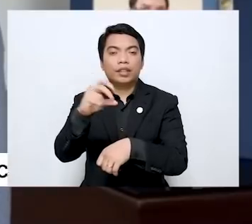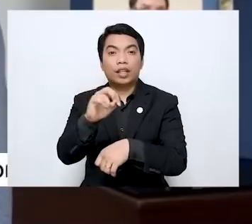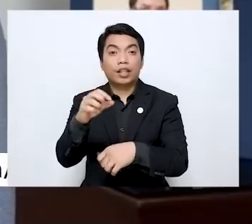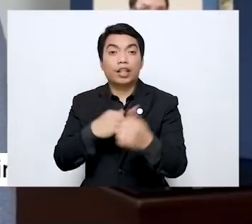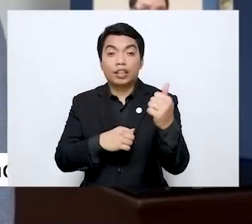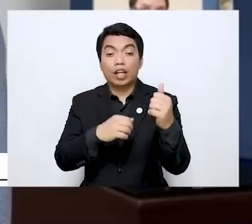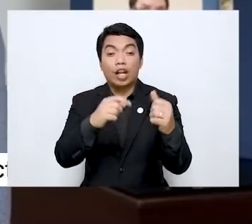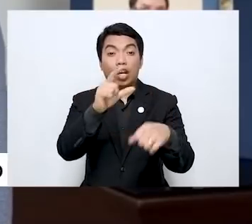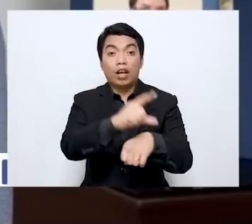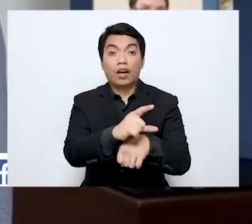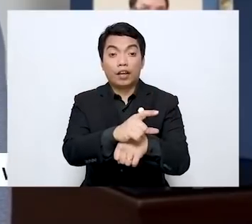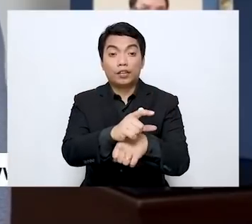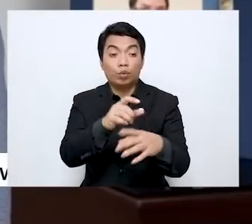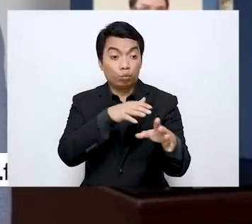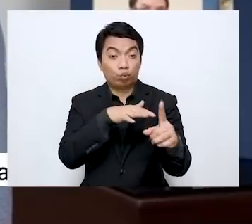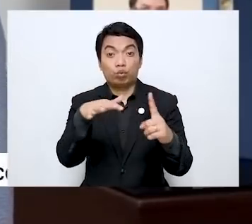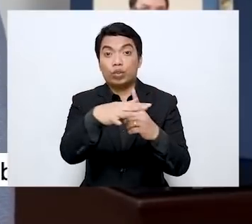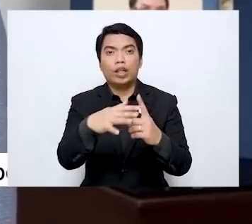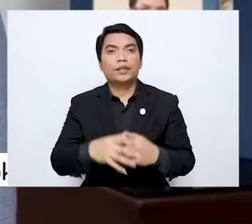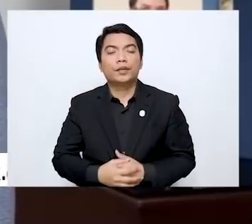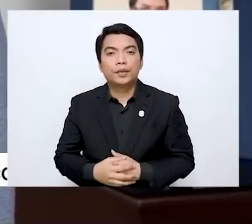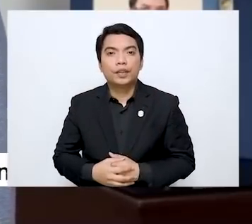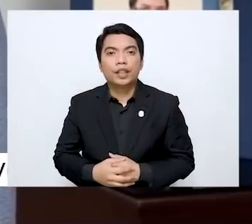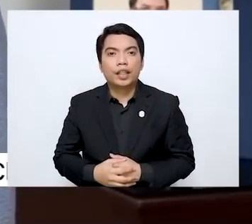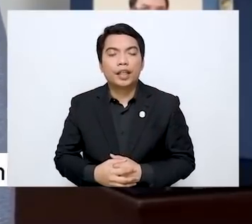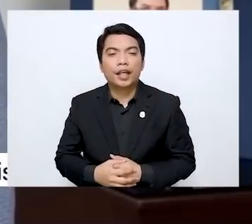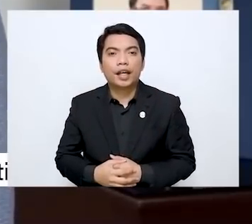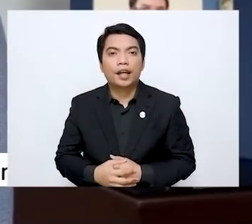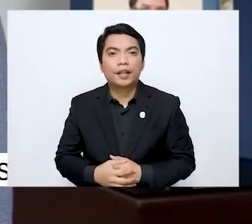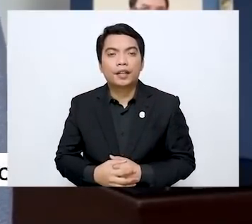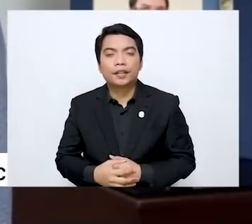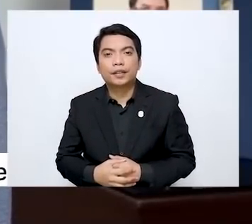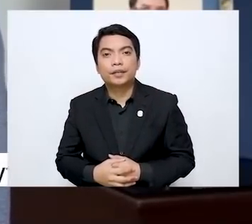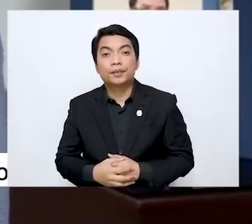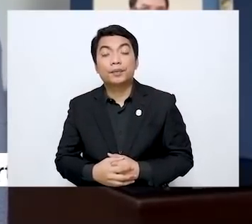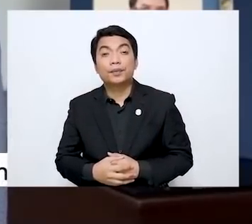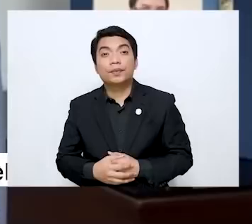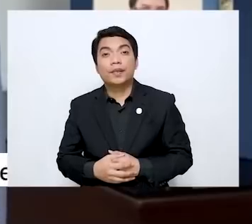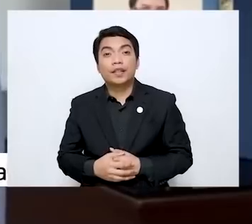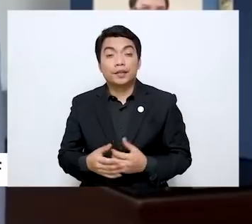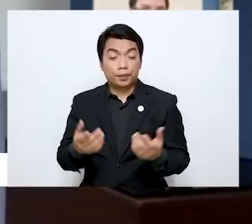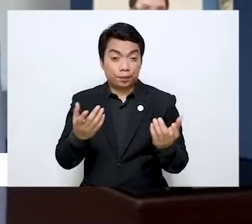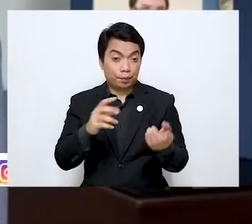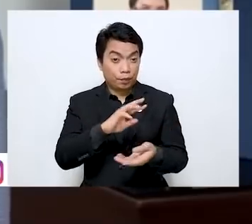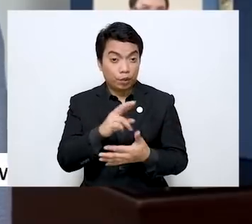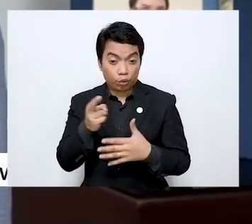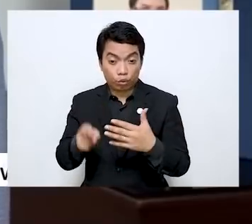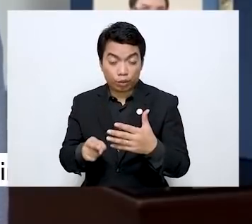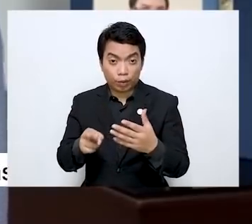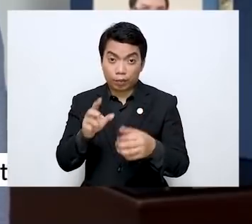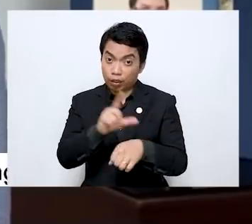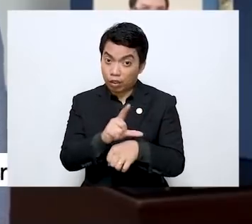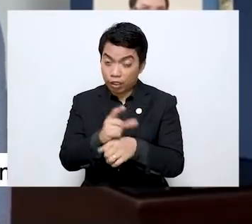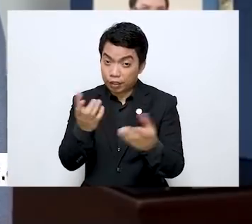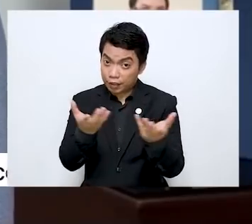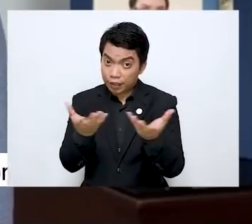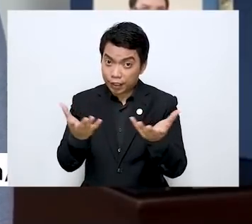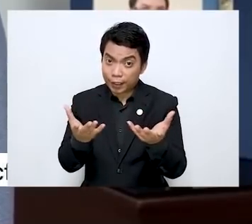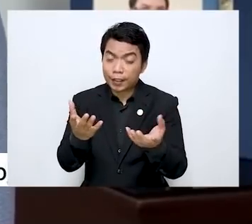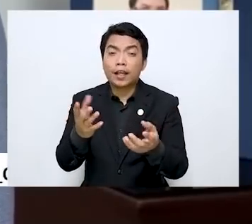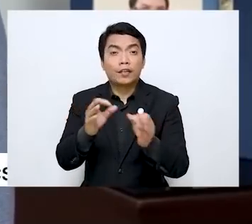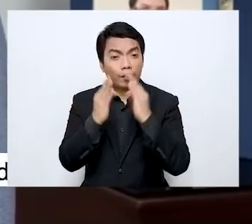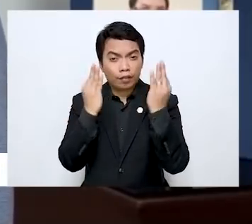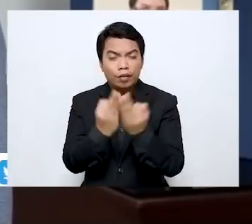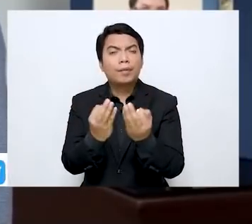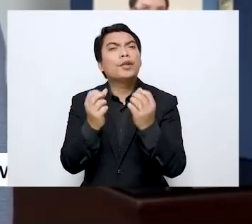locales, which became the fruits of the humble local congregation of Nepean, that each family will